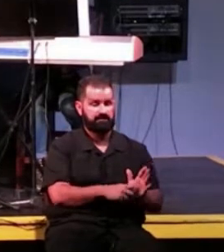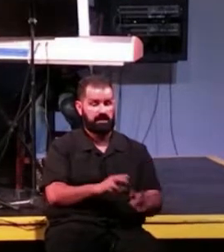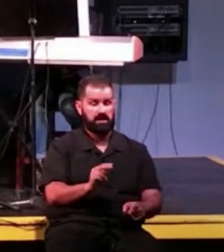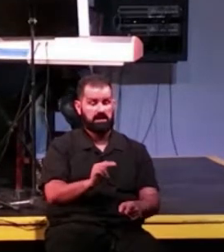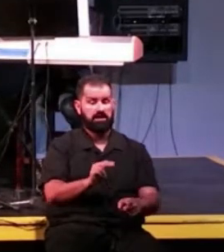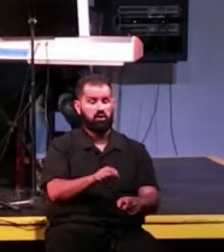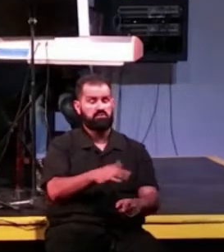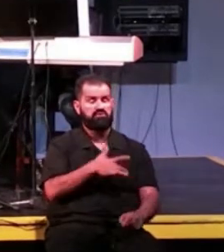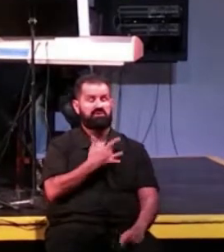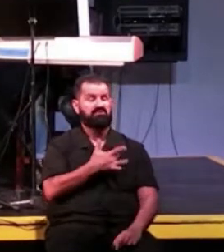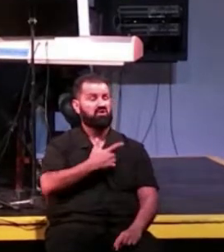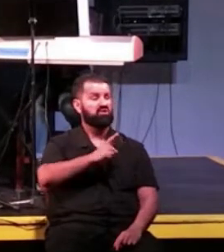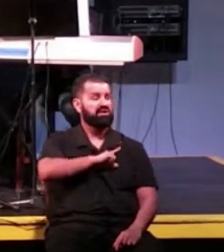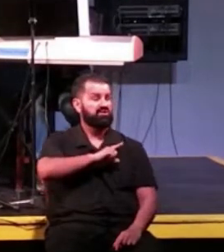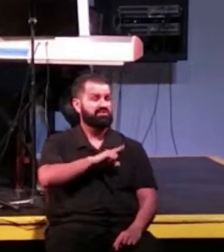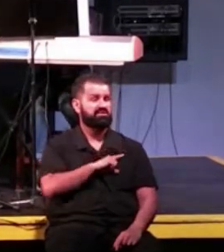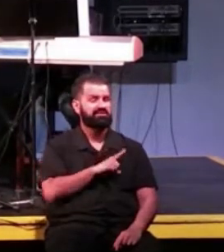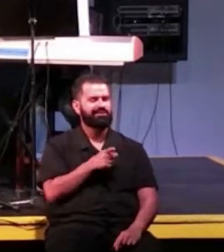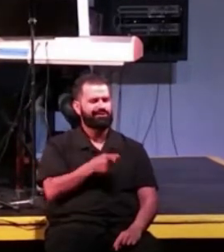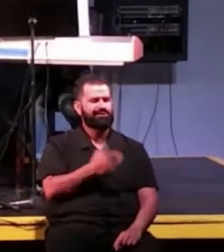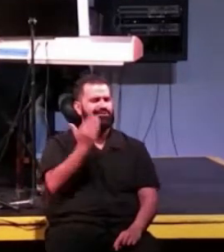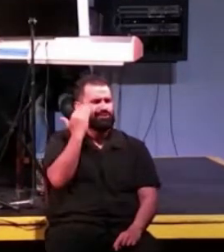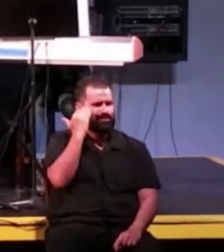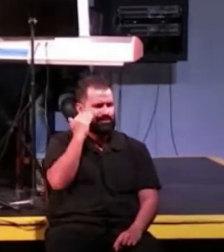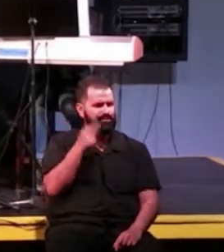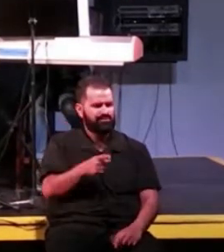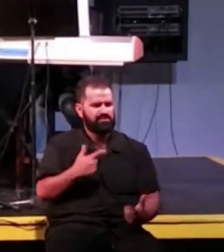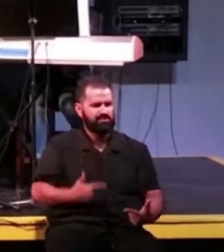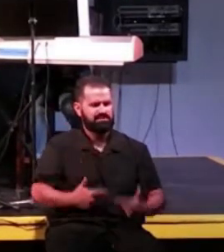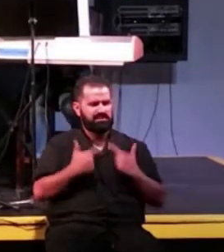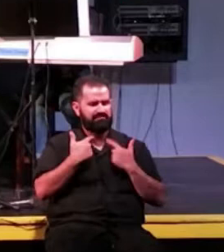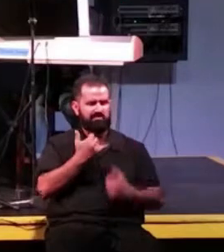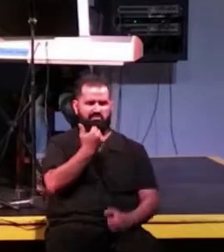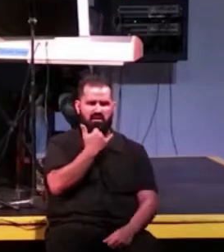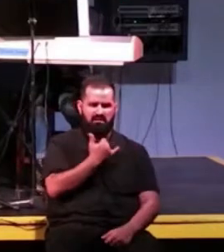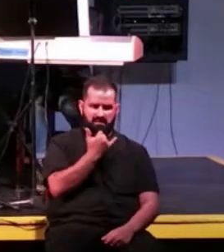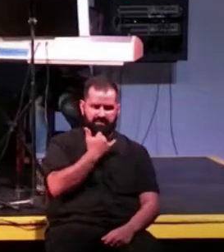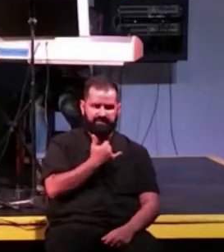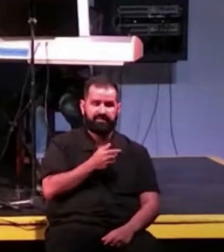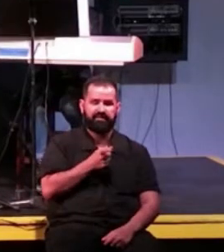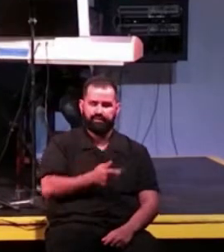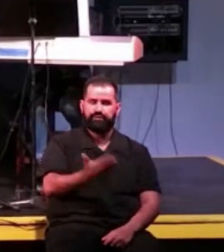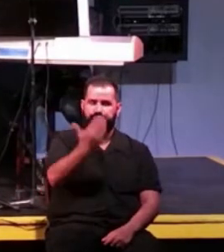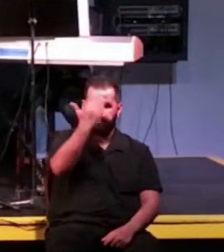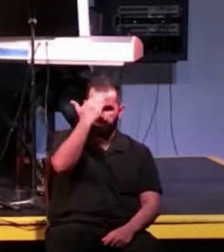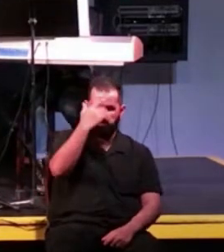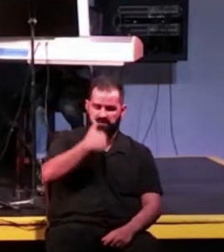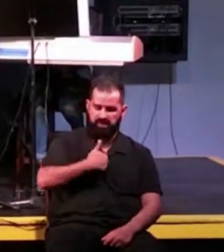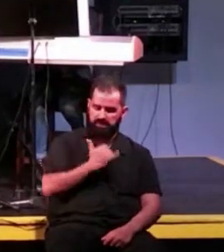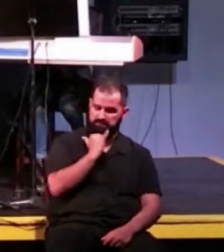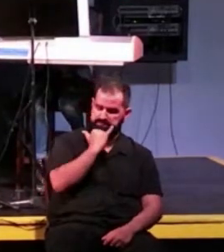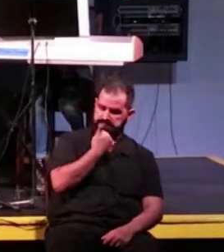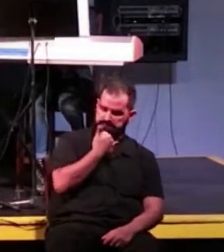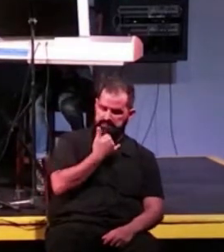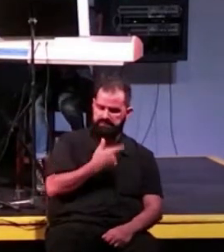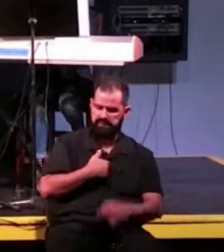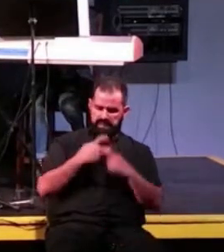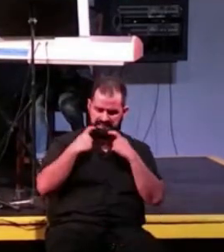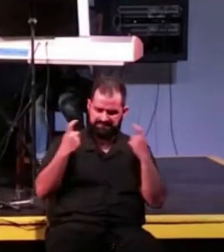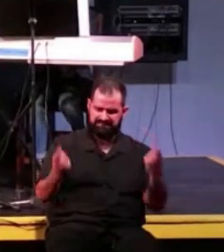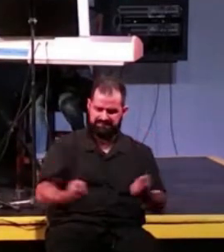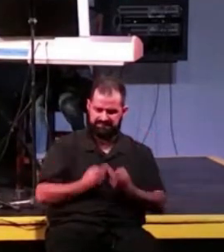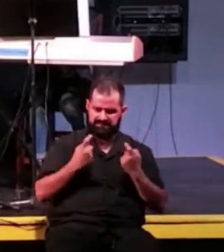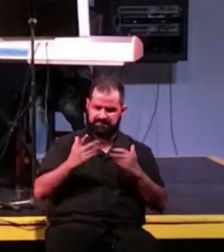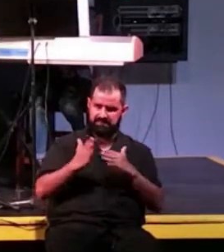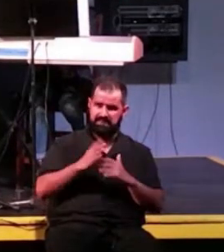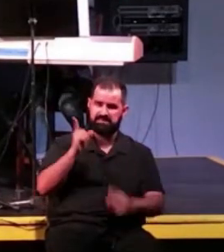Naomi felt guilty because she knew she was living wrong. She knew she made a mistake. She knew she sinned before